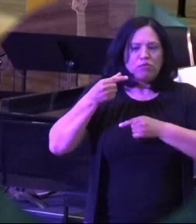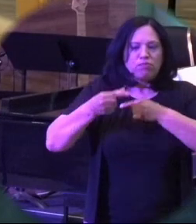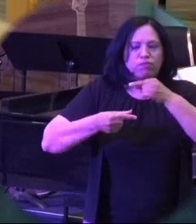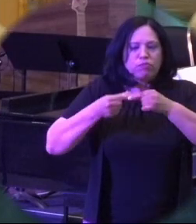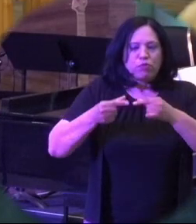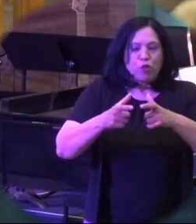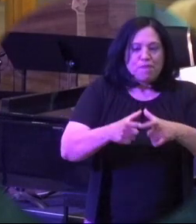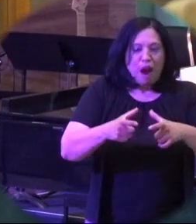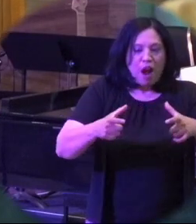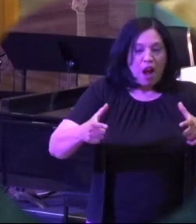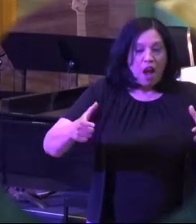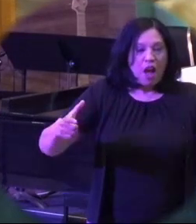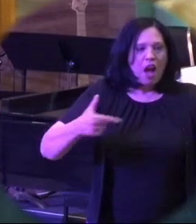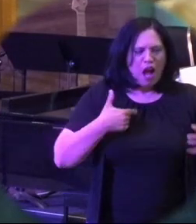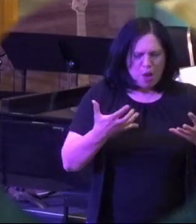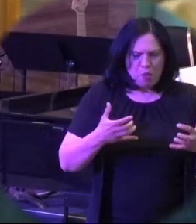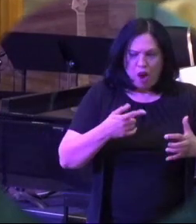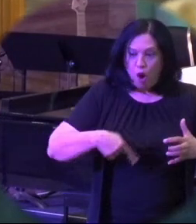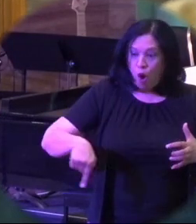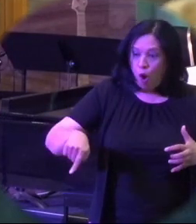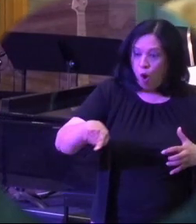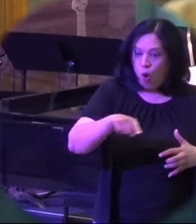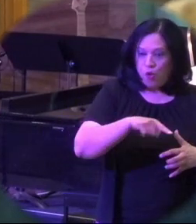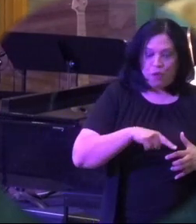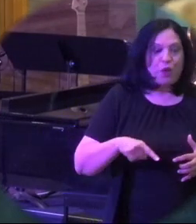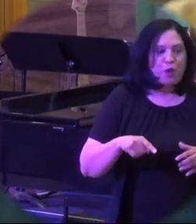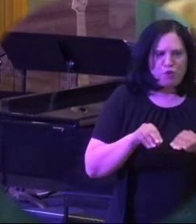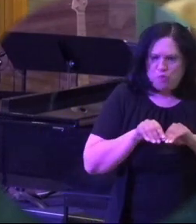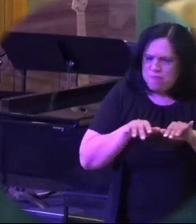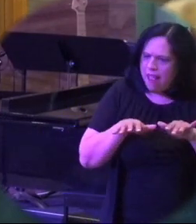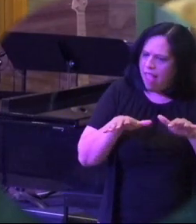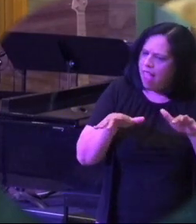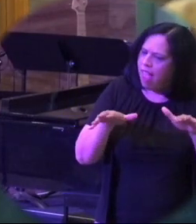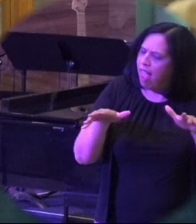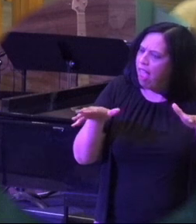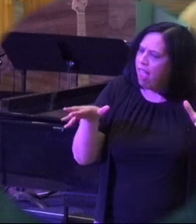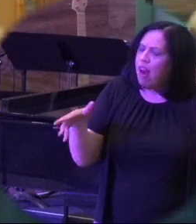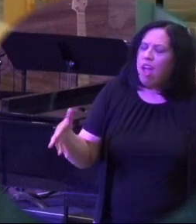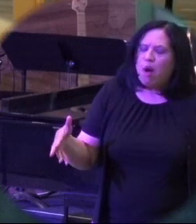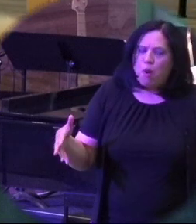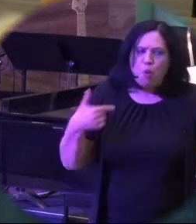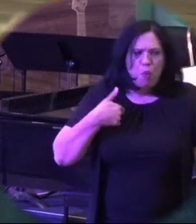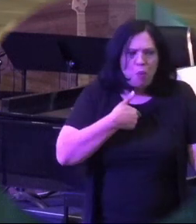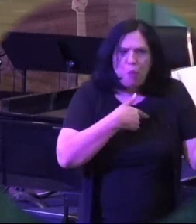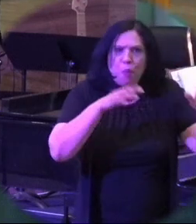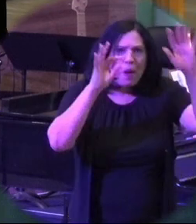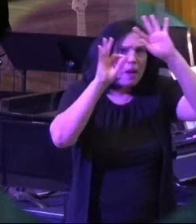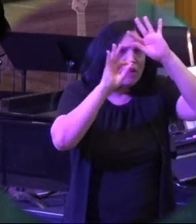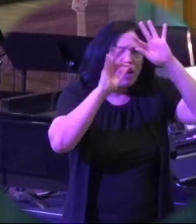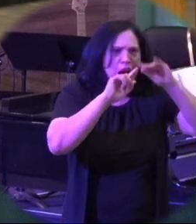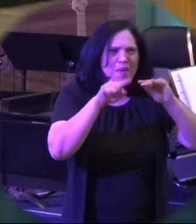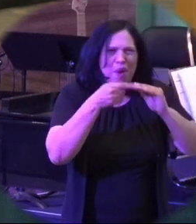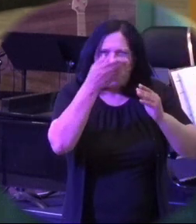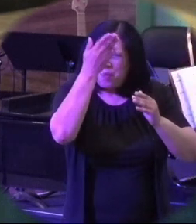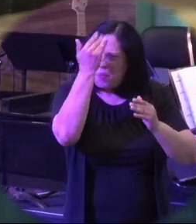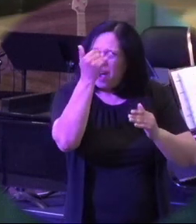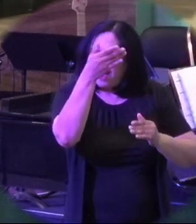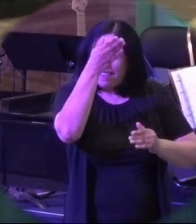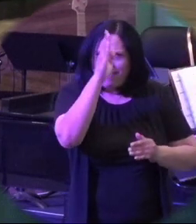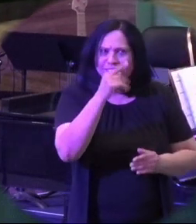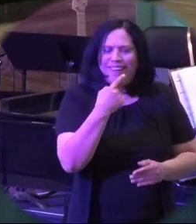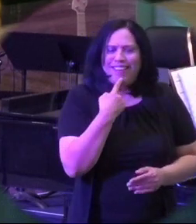I want all of you who are growing numerically, I want you to keep spreading out. Now, we don't know exactly why God said